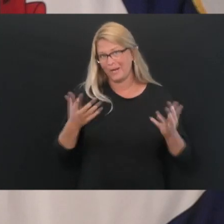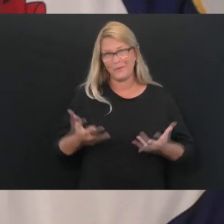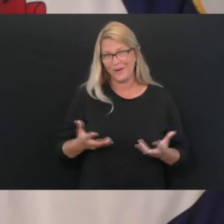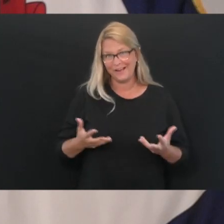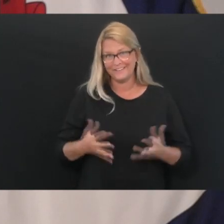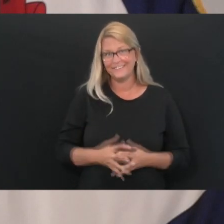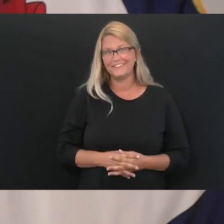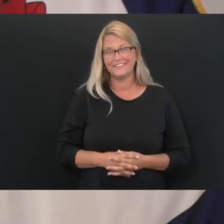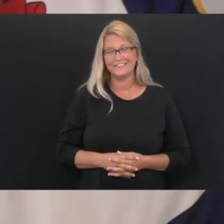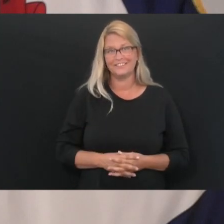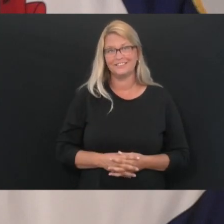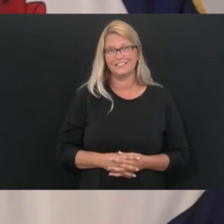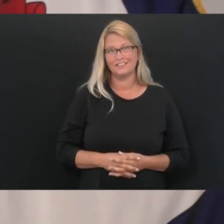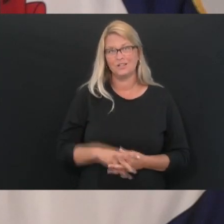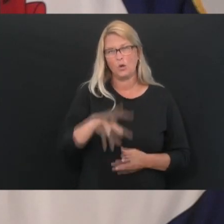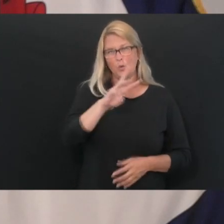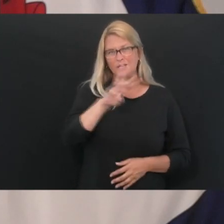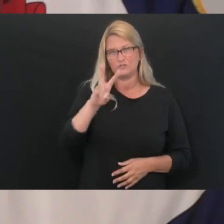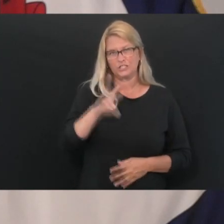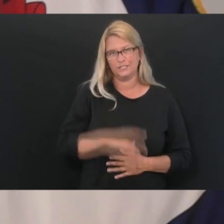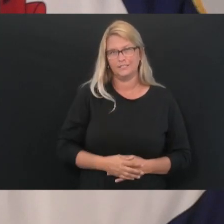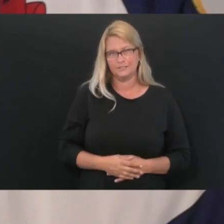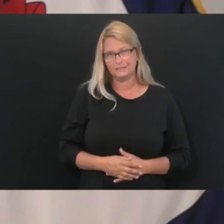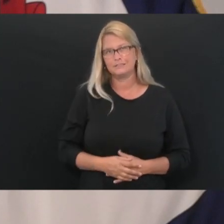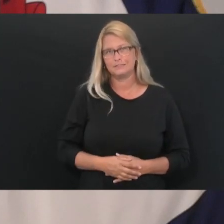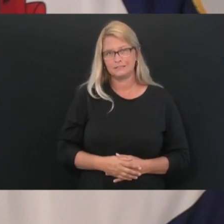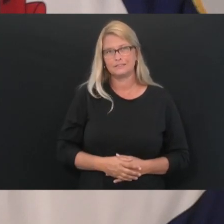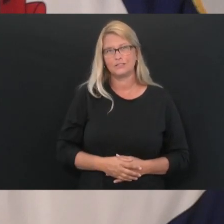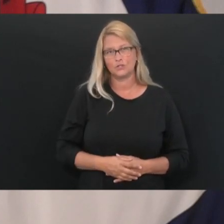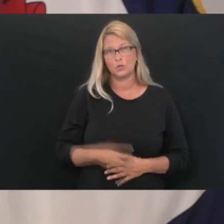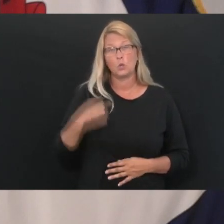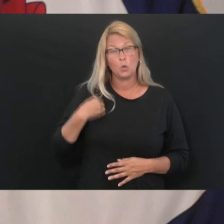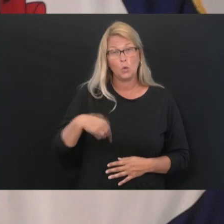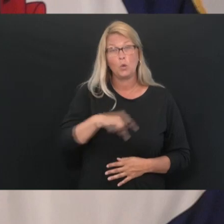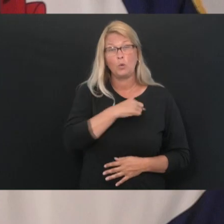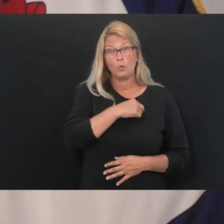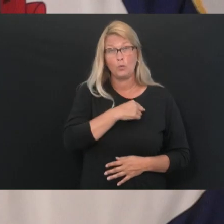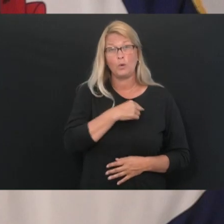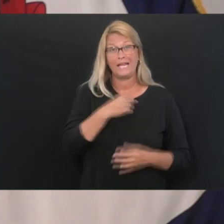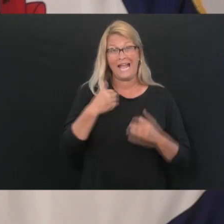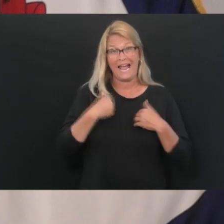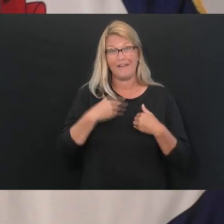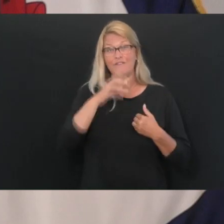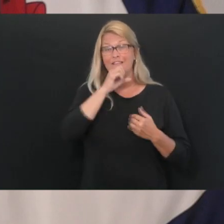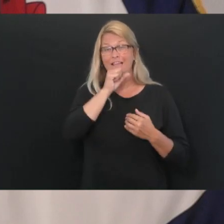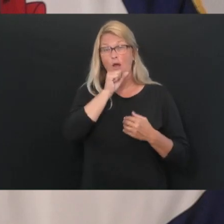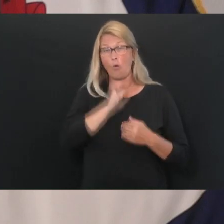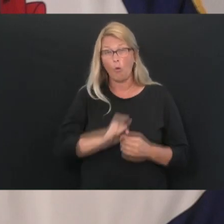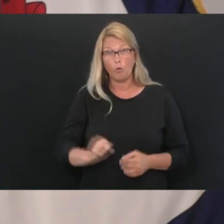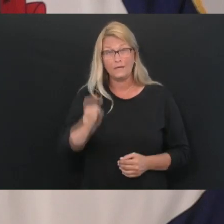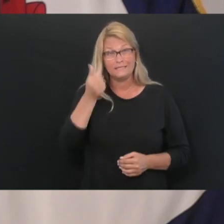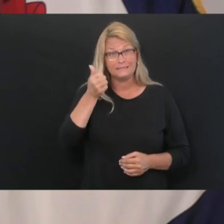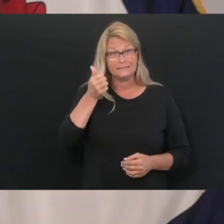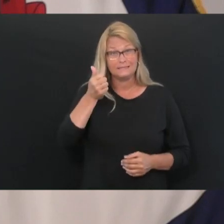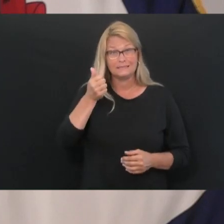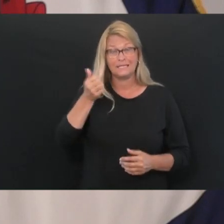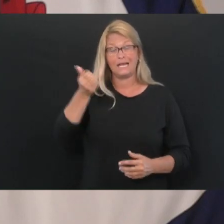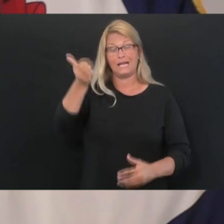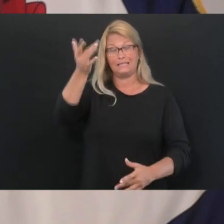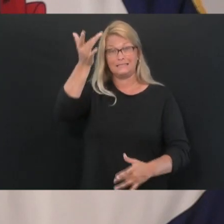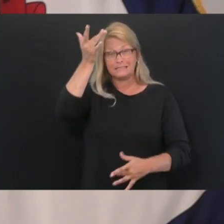this. West Virginia, we have the oldest and the most sick.